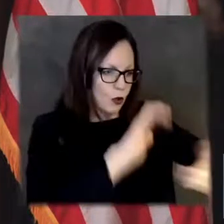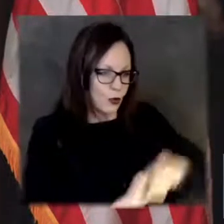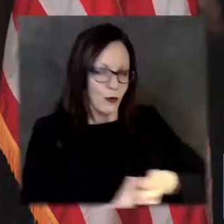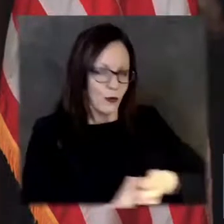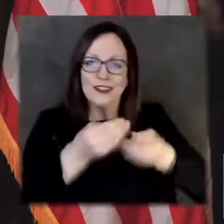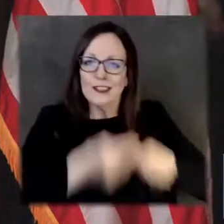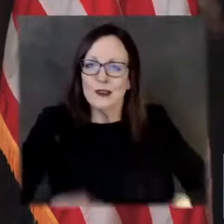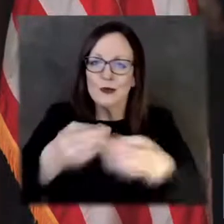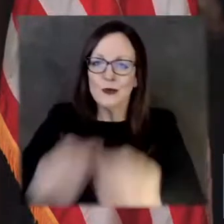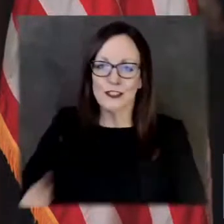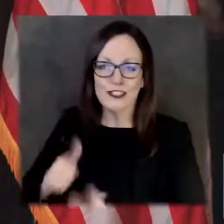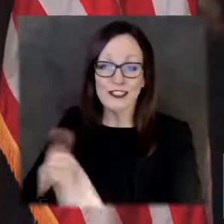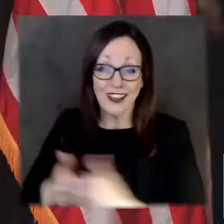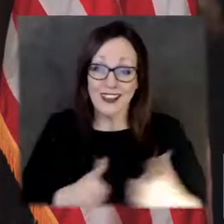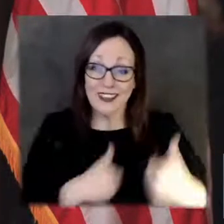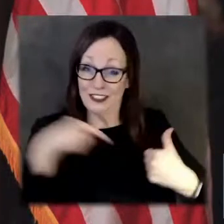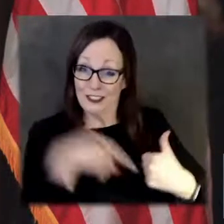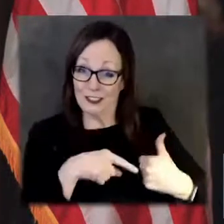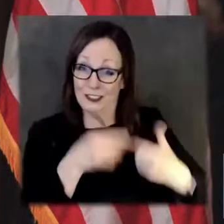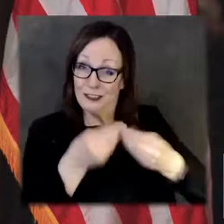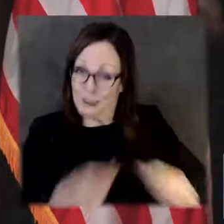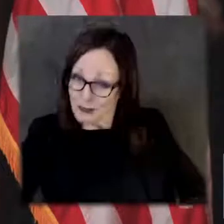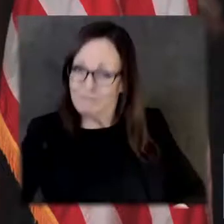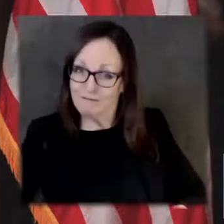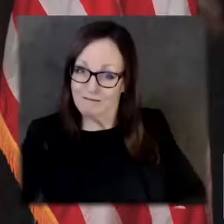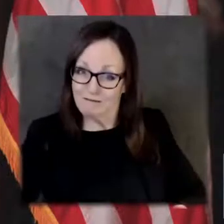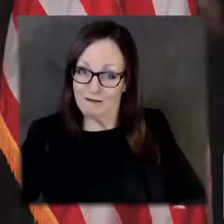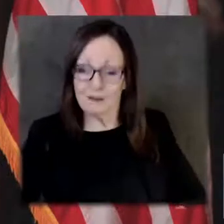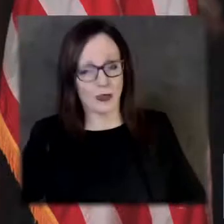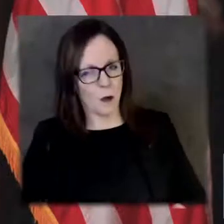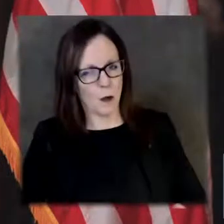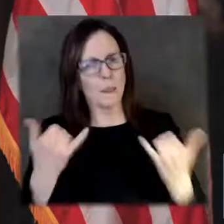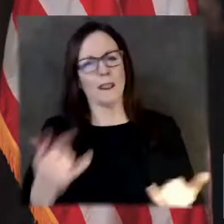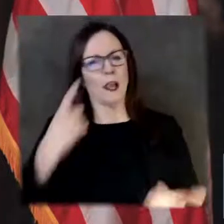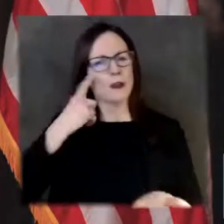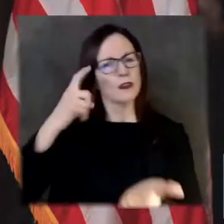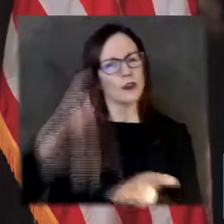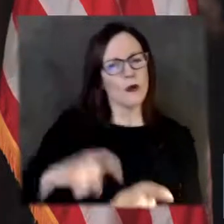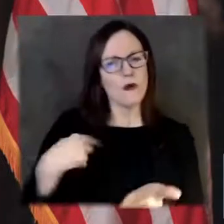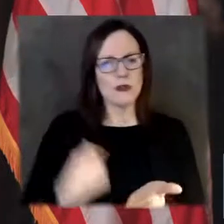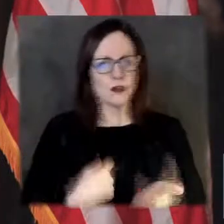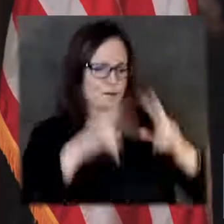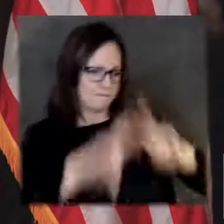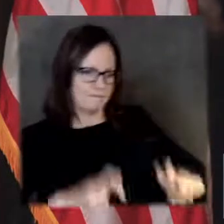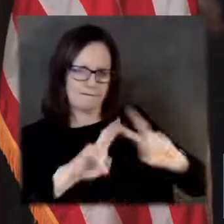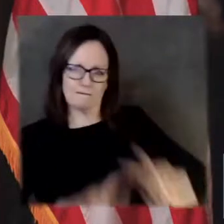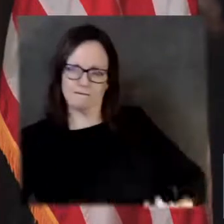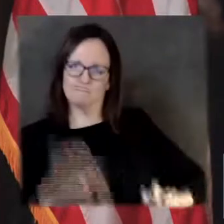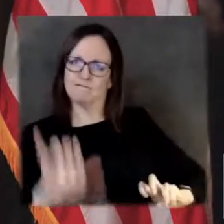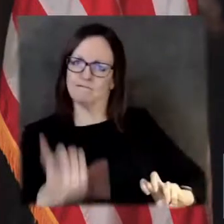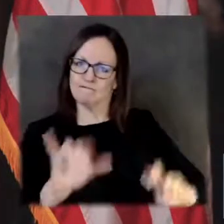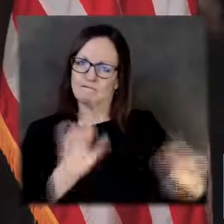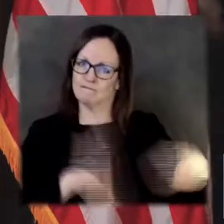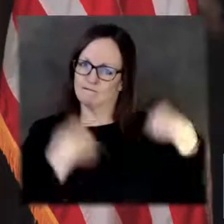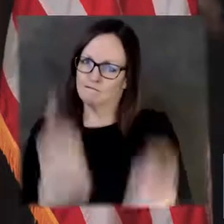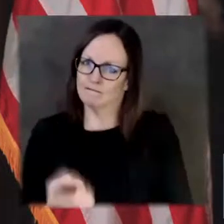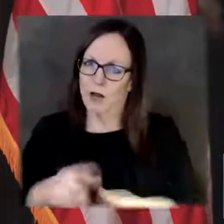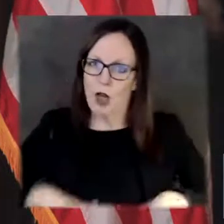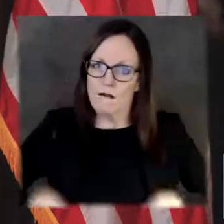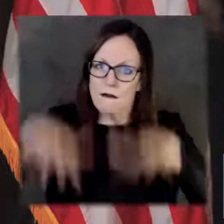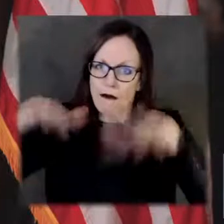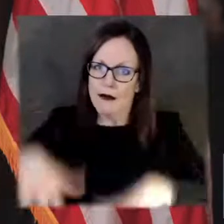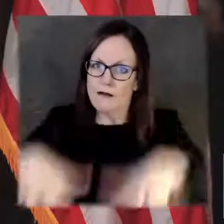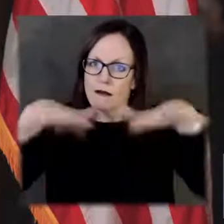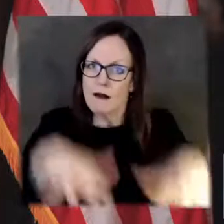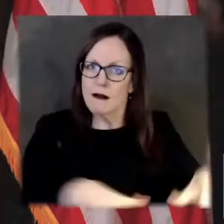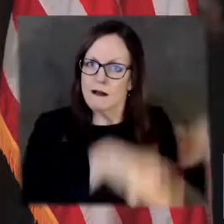do both. In the past few years, increased flooding caused in large part by climate change has caused